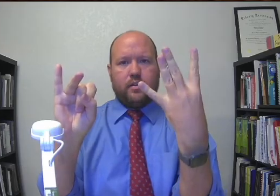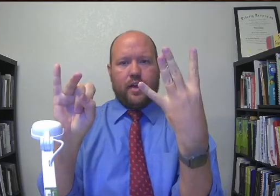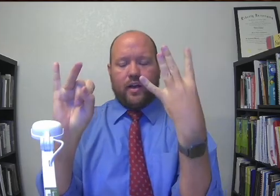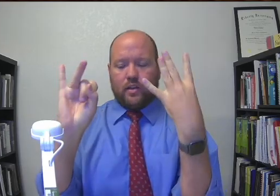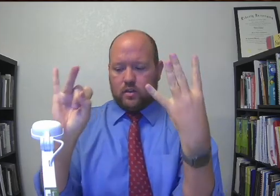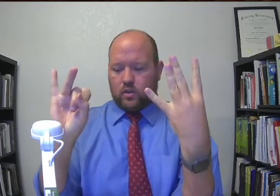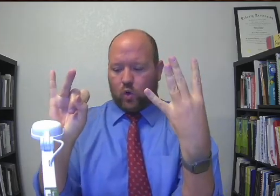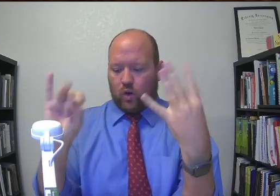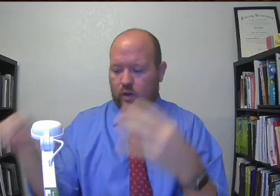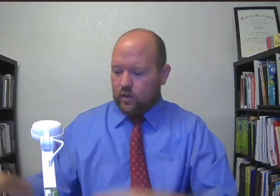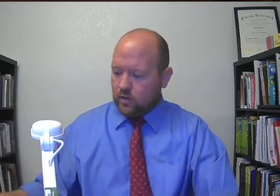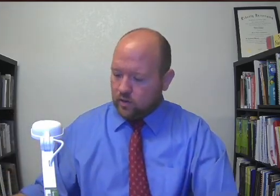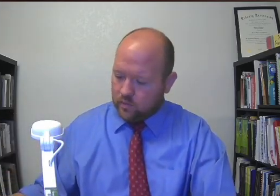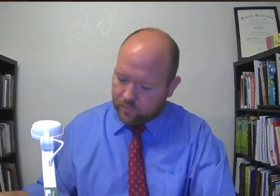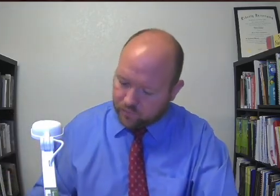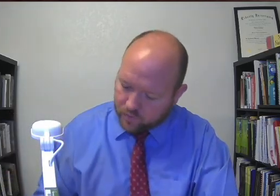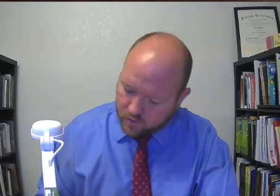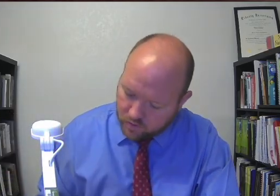T-O-W-A-R-D. Toward.